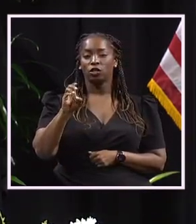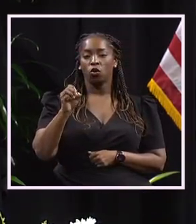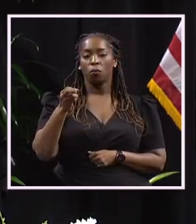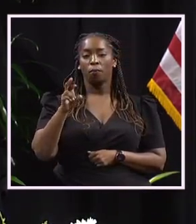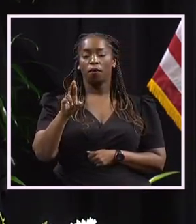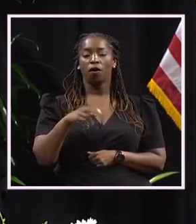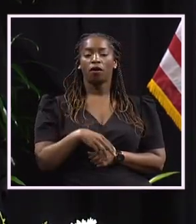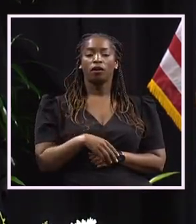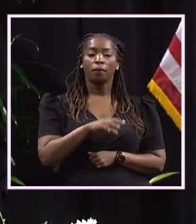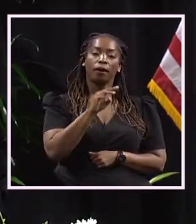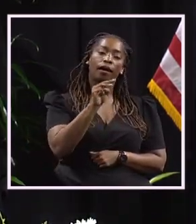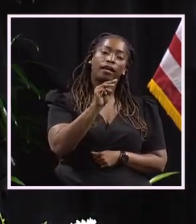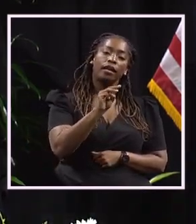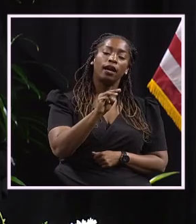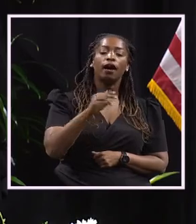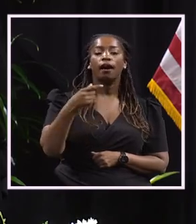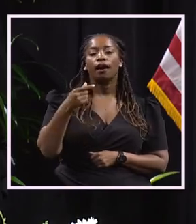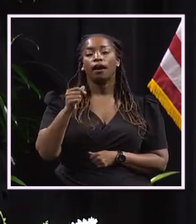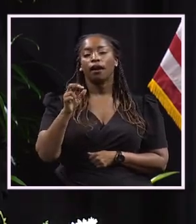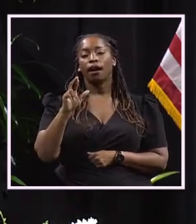Maria Fernanda Garcia.